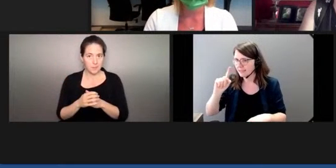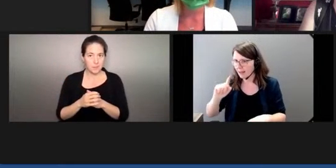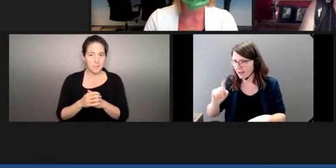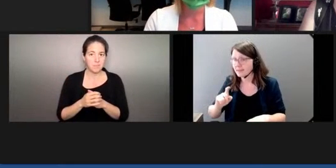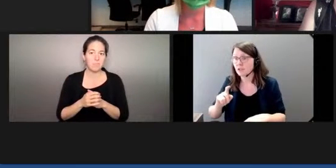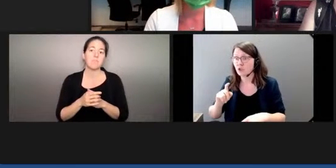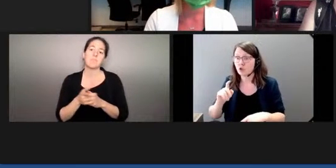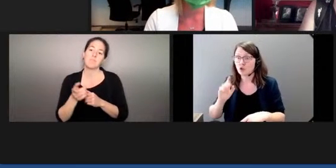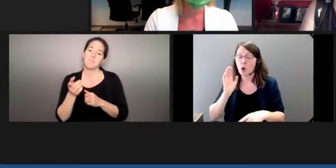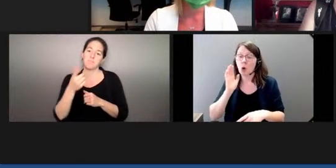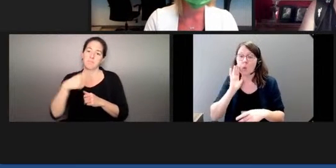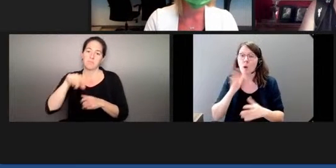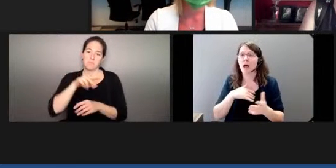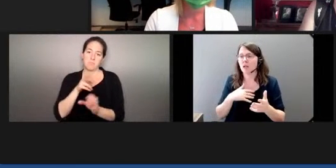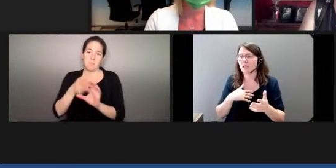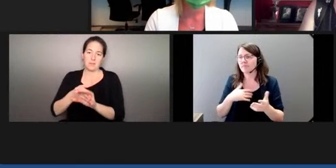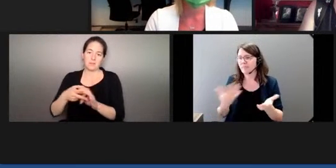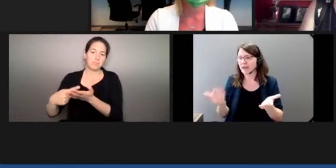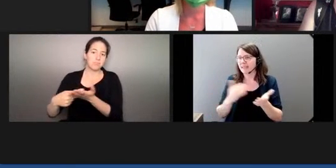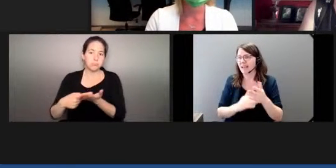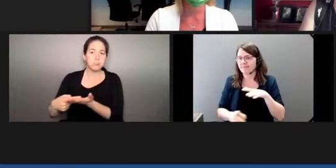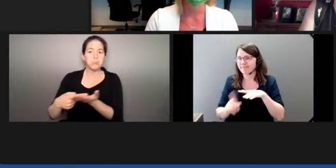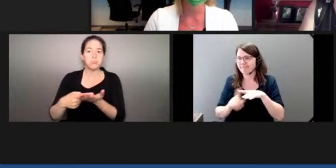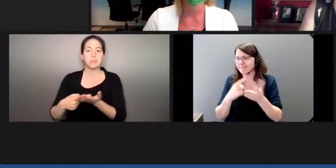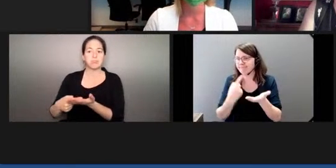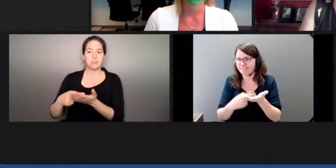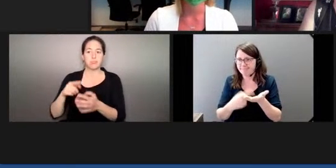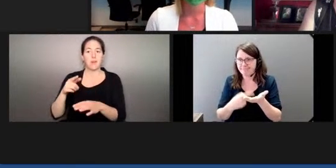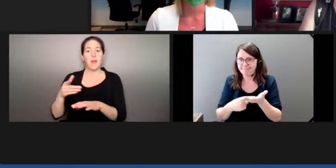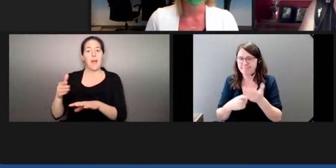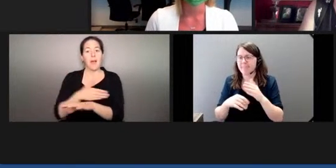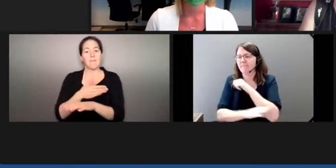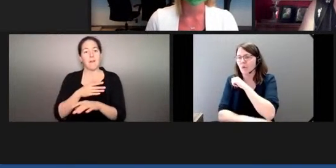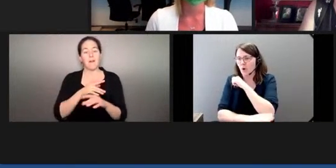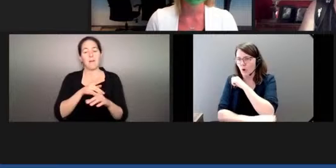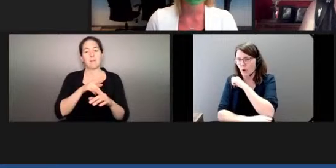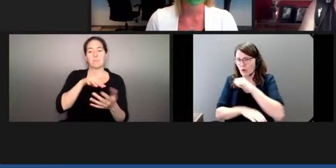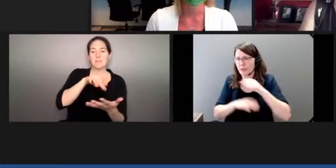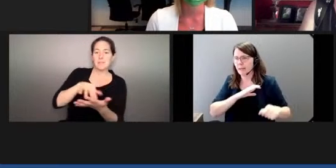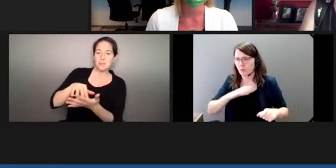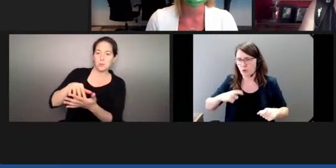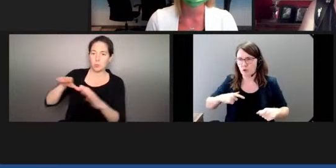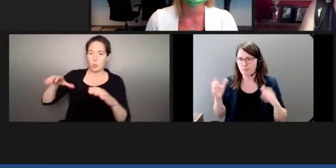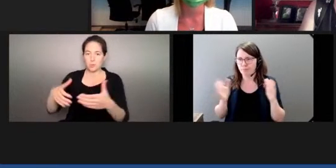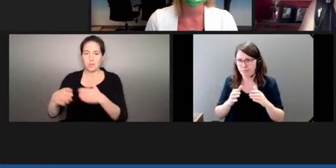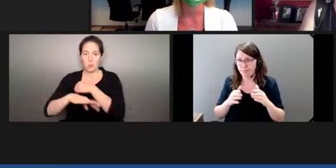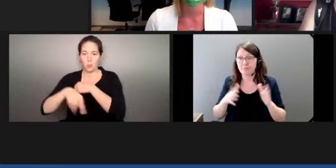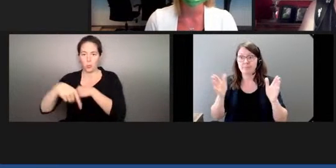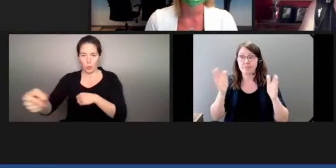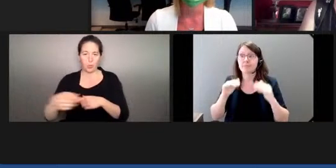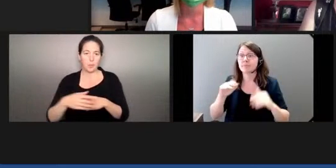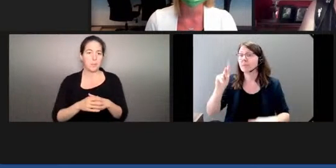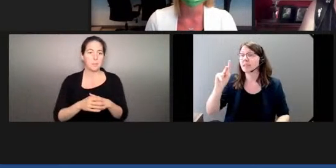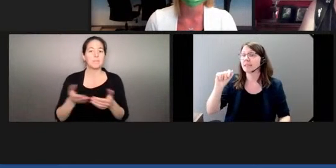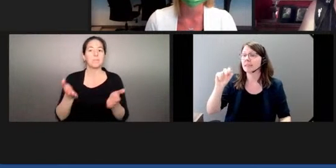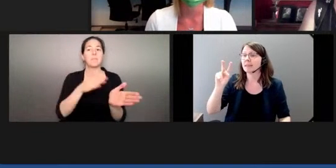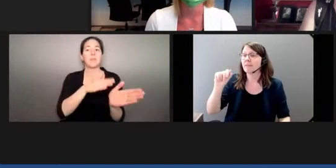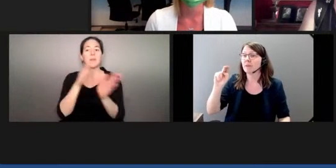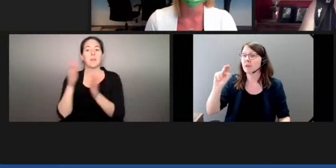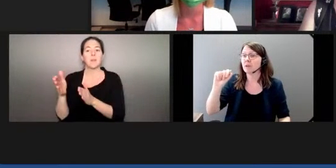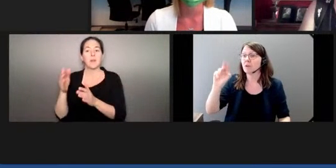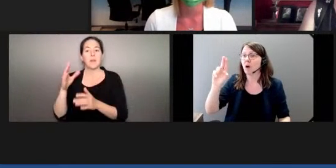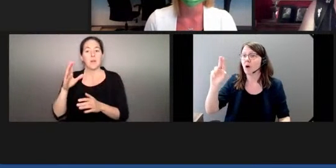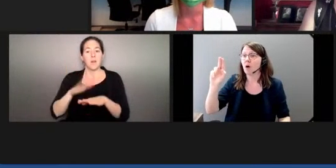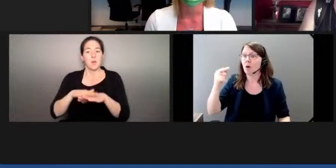the fall of this year. Moving to Councillor Kavanagh. Well, thank you very much, Scott,